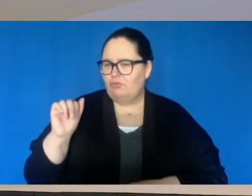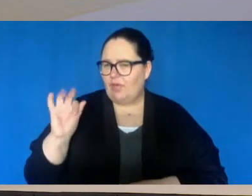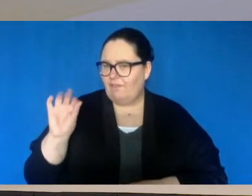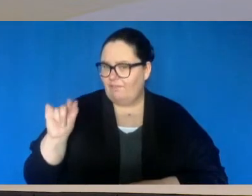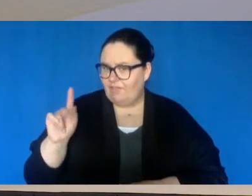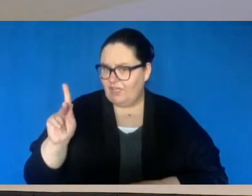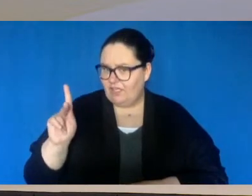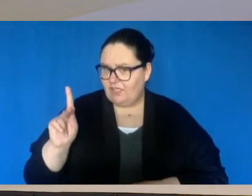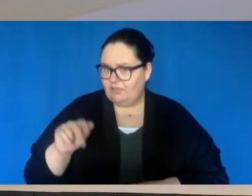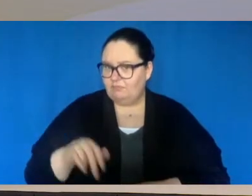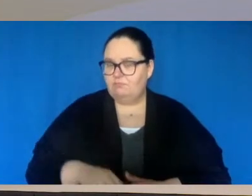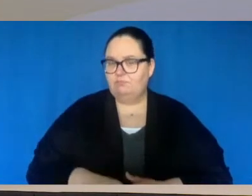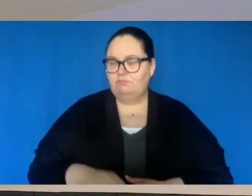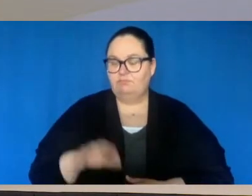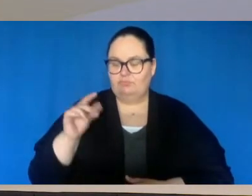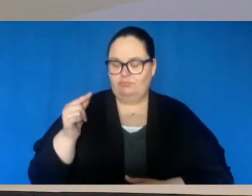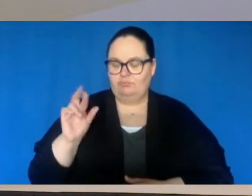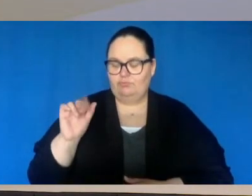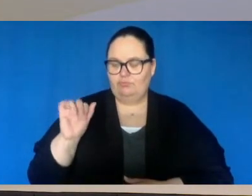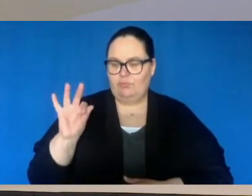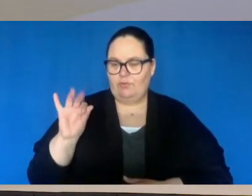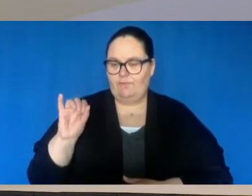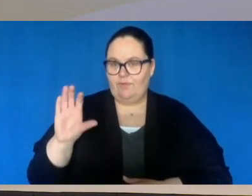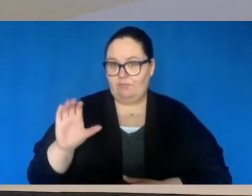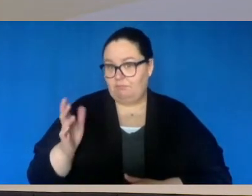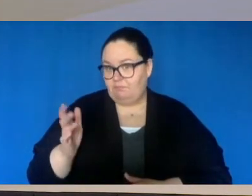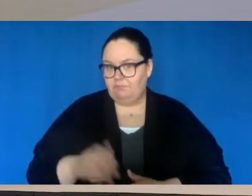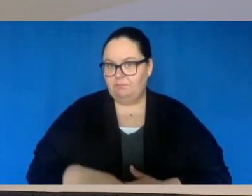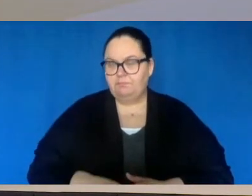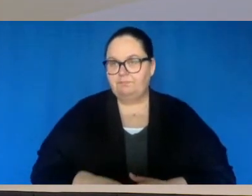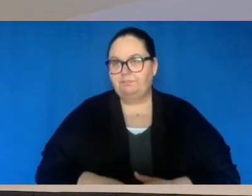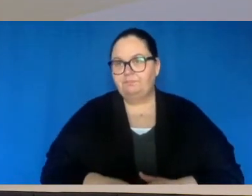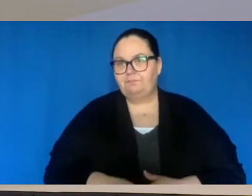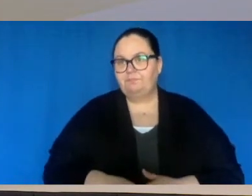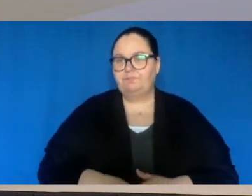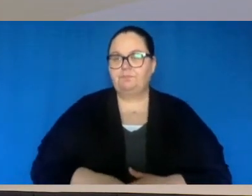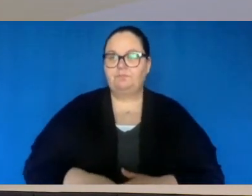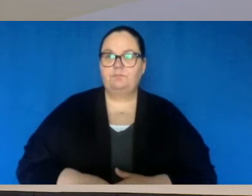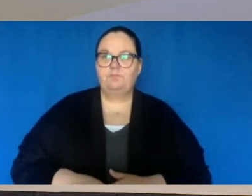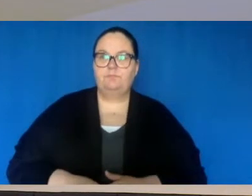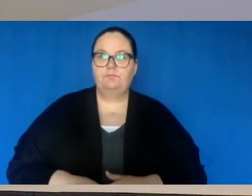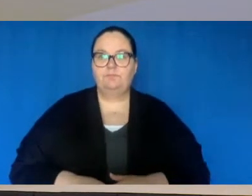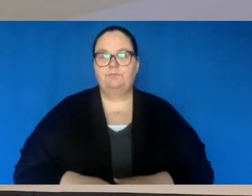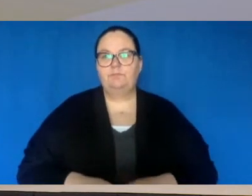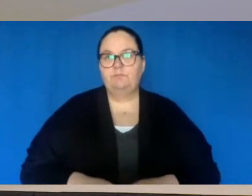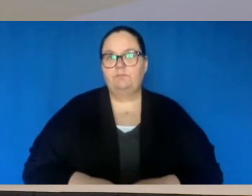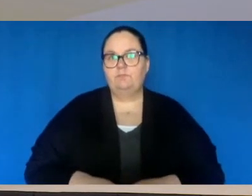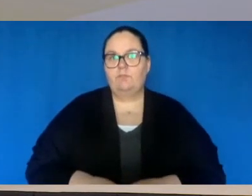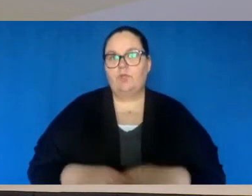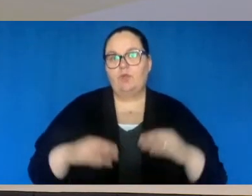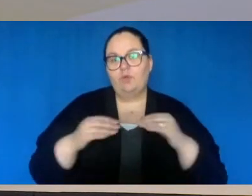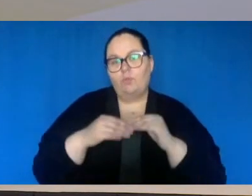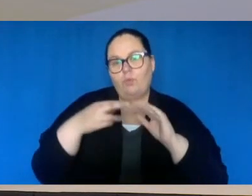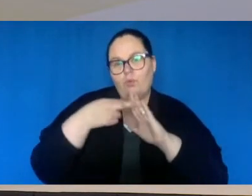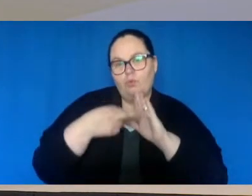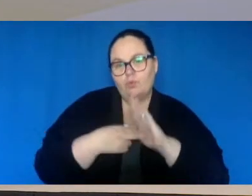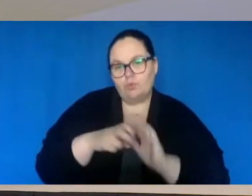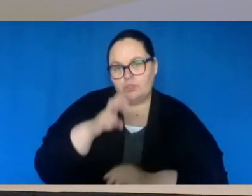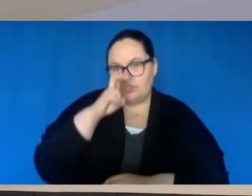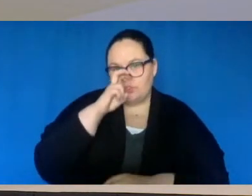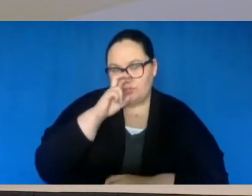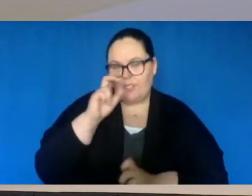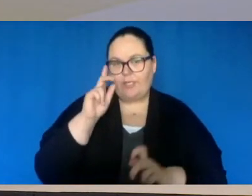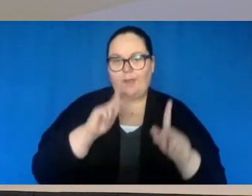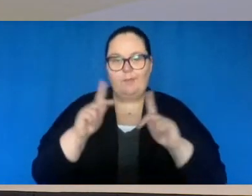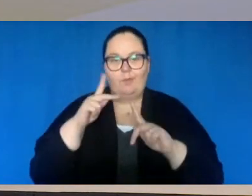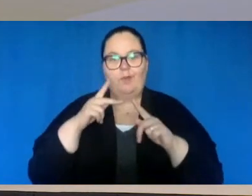Hi there. I guess, with some tightened restrictions as well as people getting a little tired of restrictions and rules, I'm